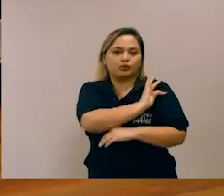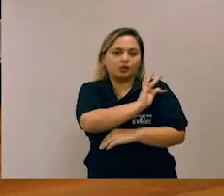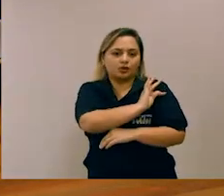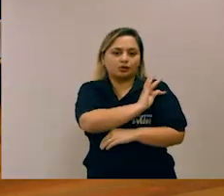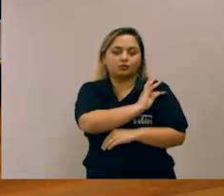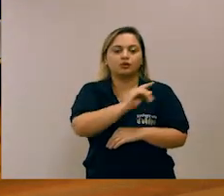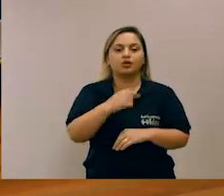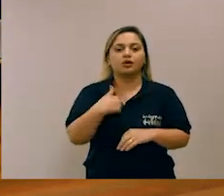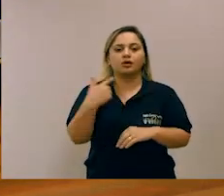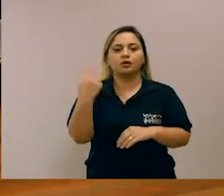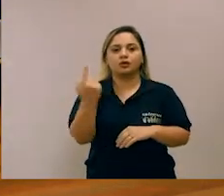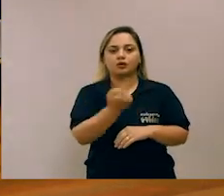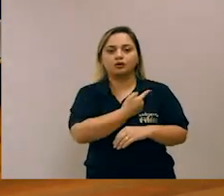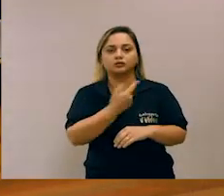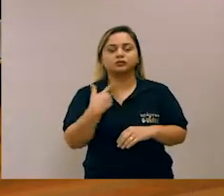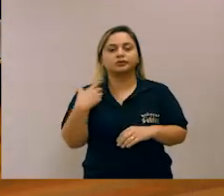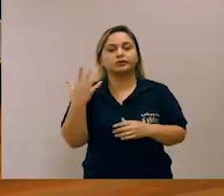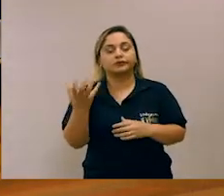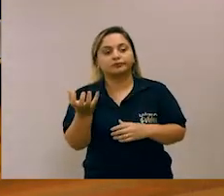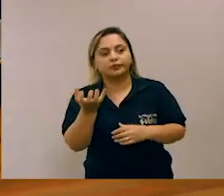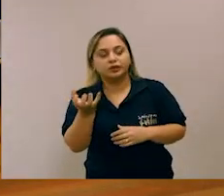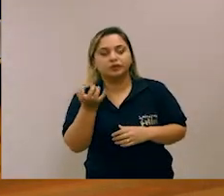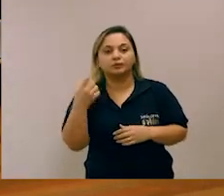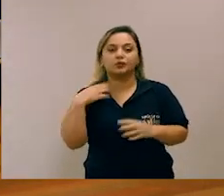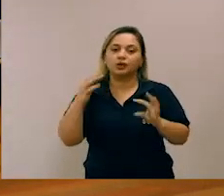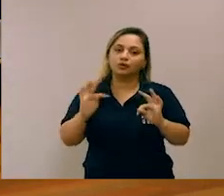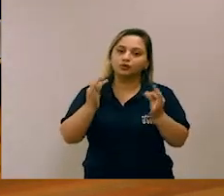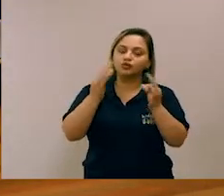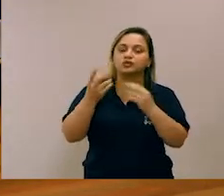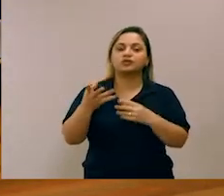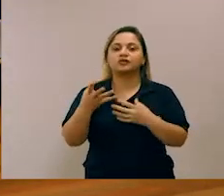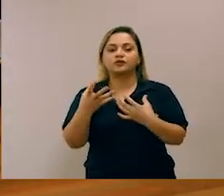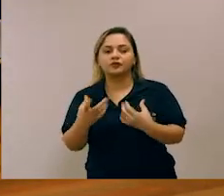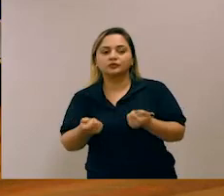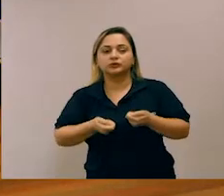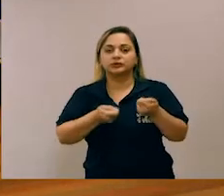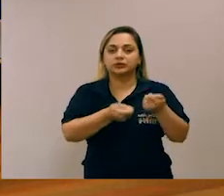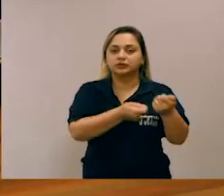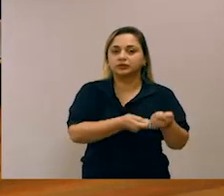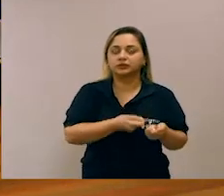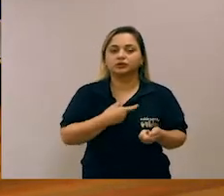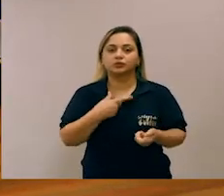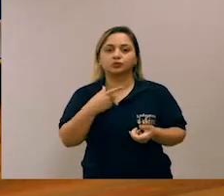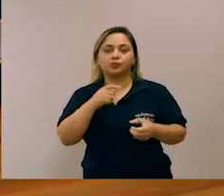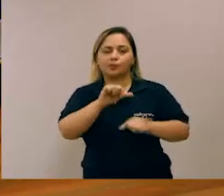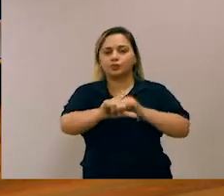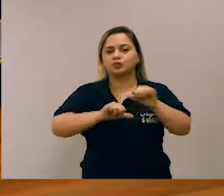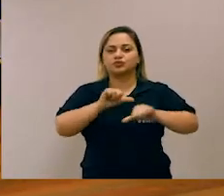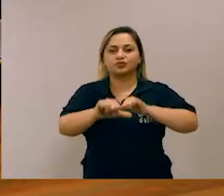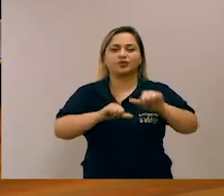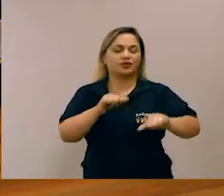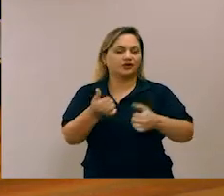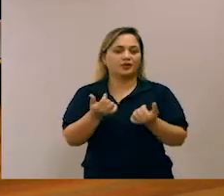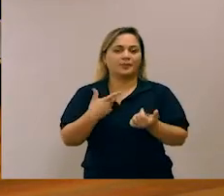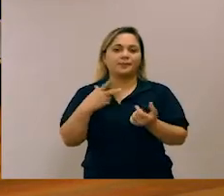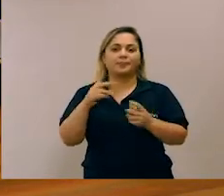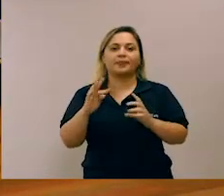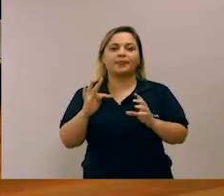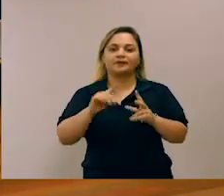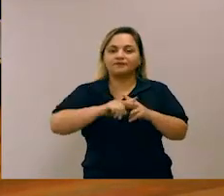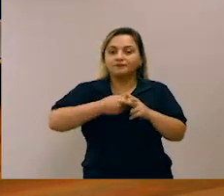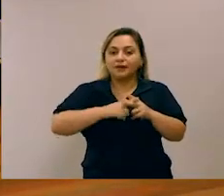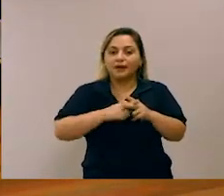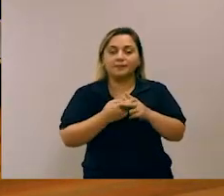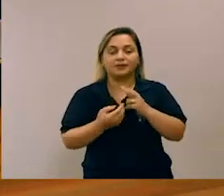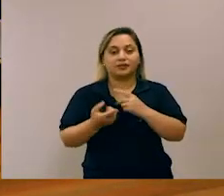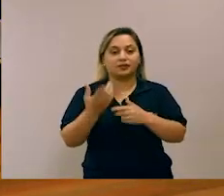comes to technology, we try to find this in the market. We try to find the information. We started